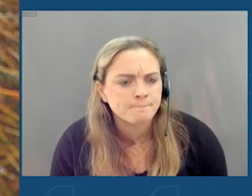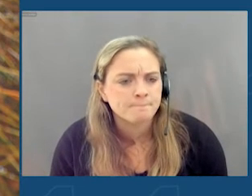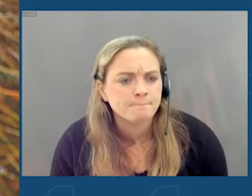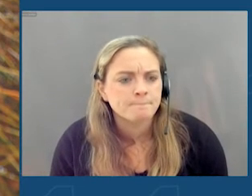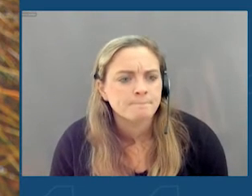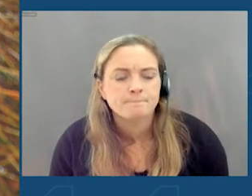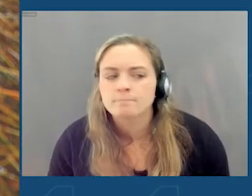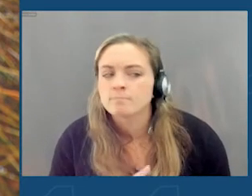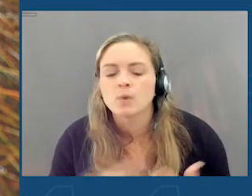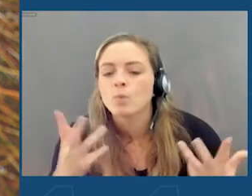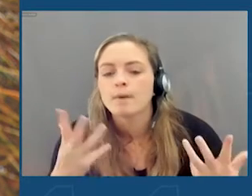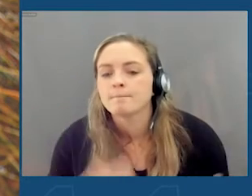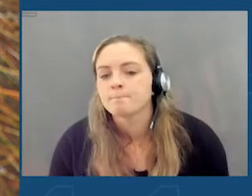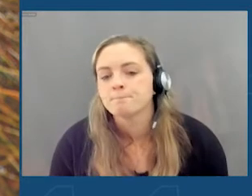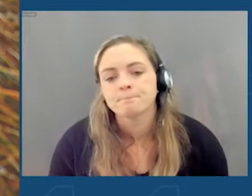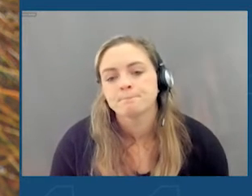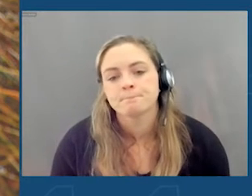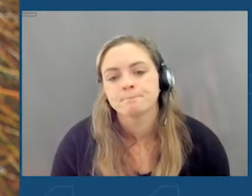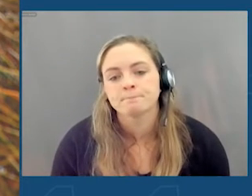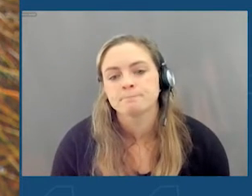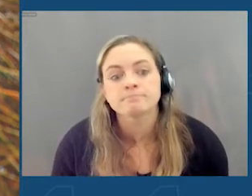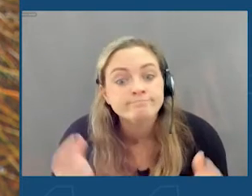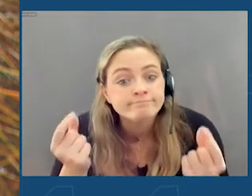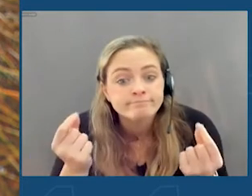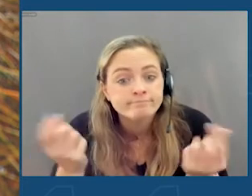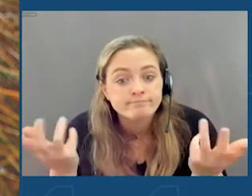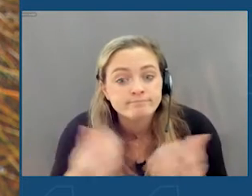Then what? What do?